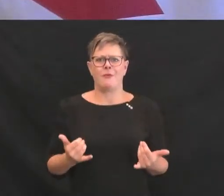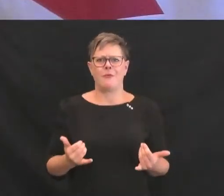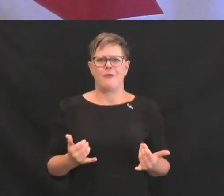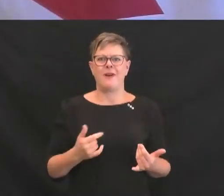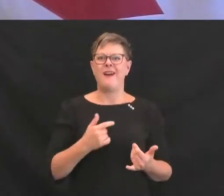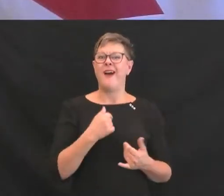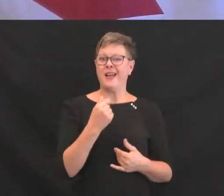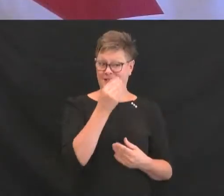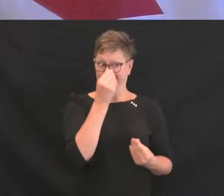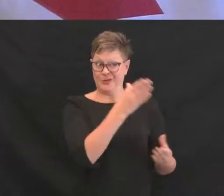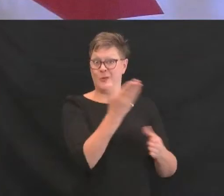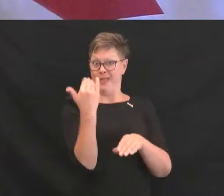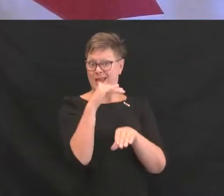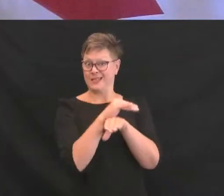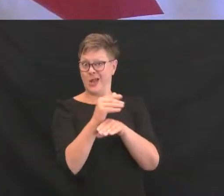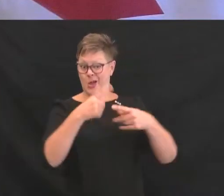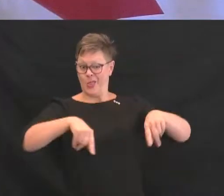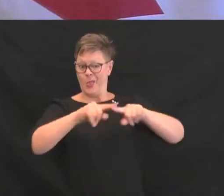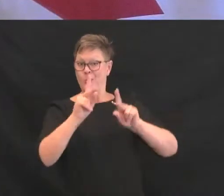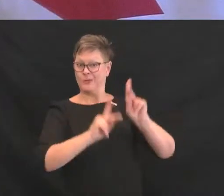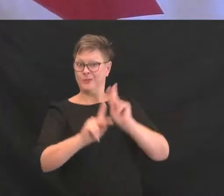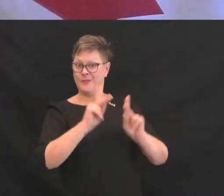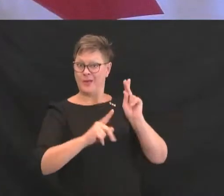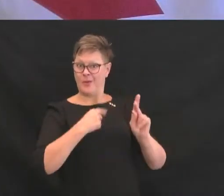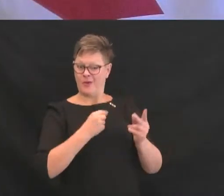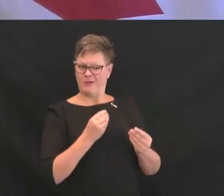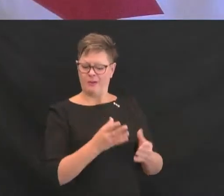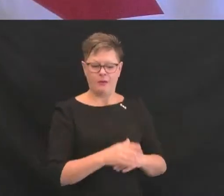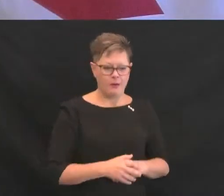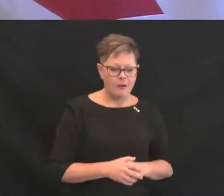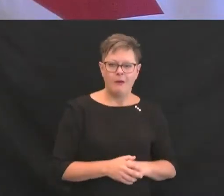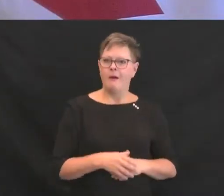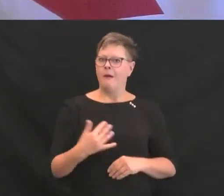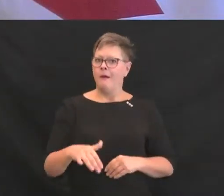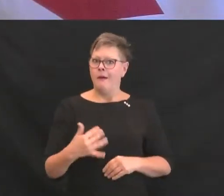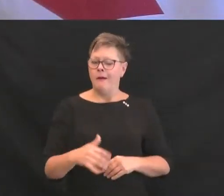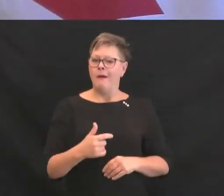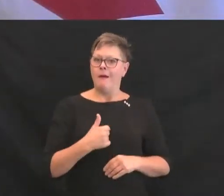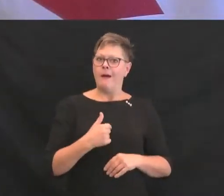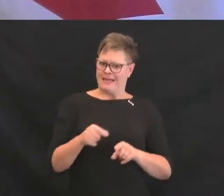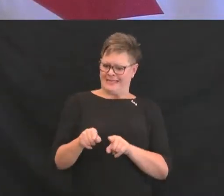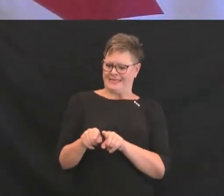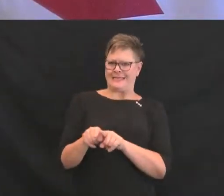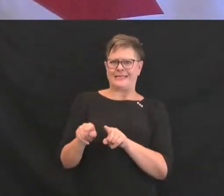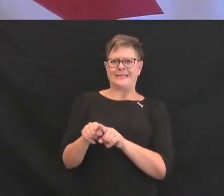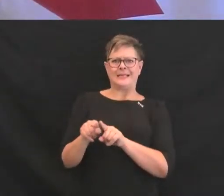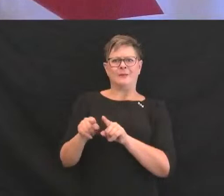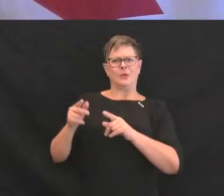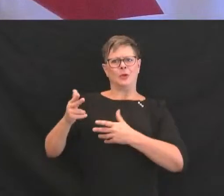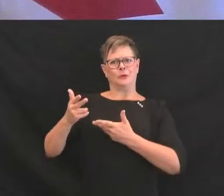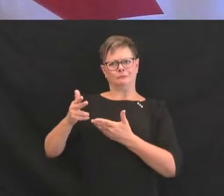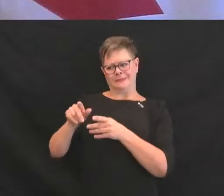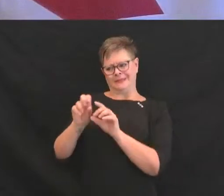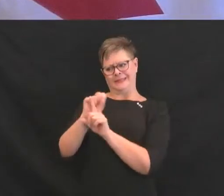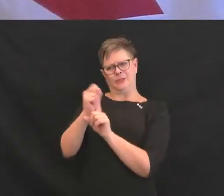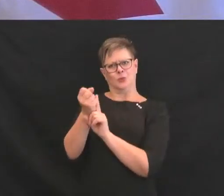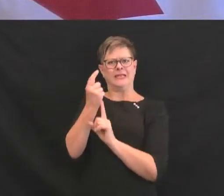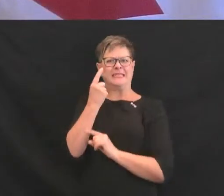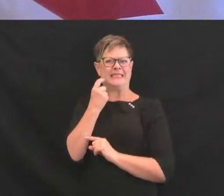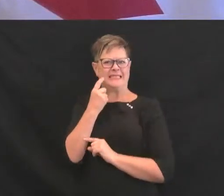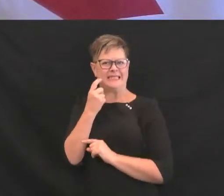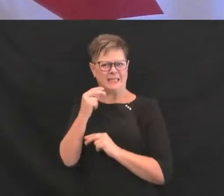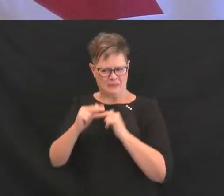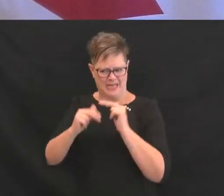these distinguished people, I had the fortune to be in a similar setting recently and took